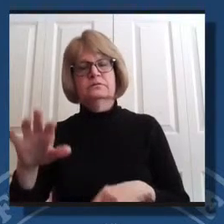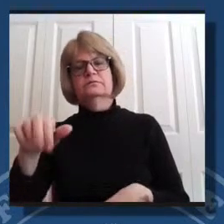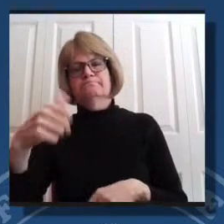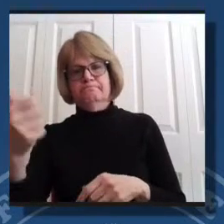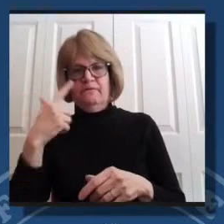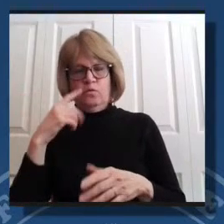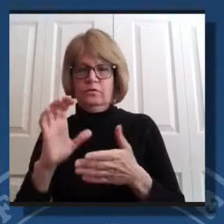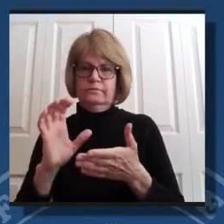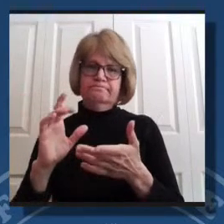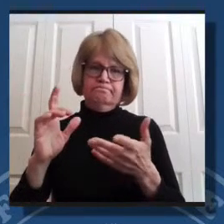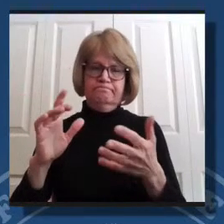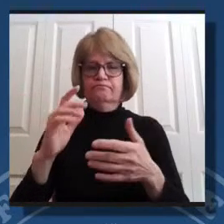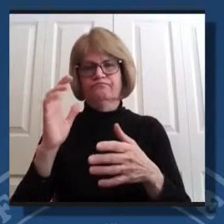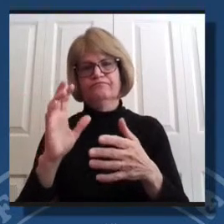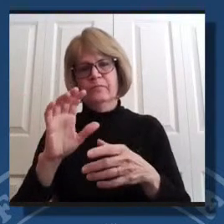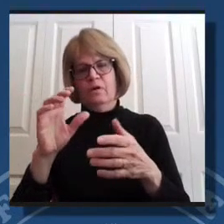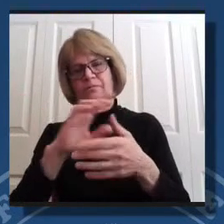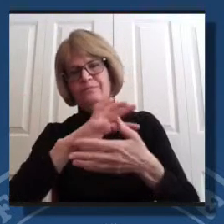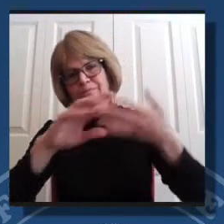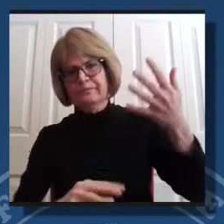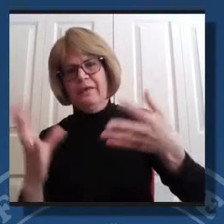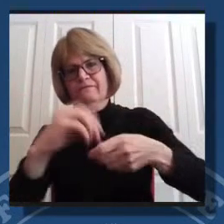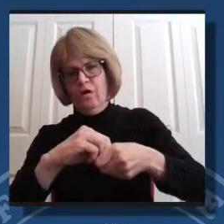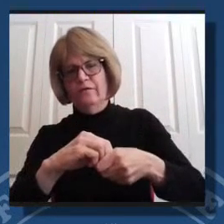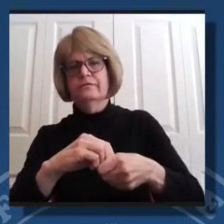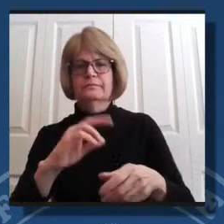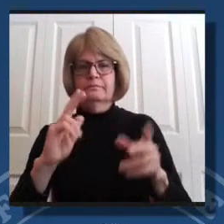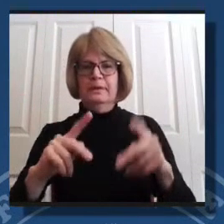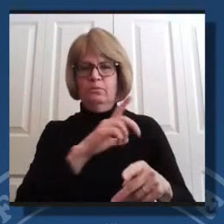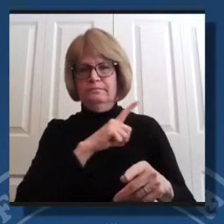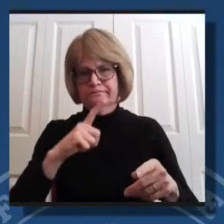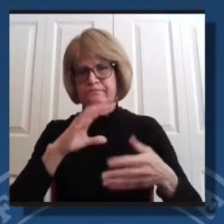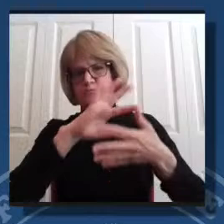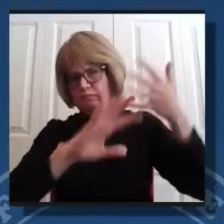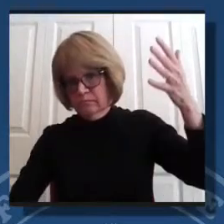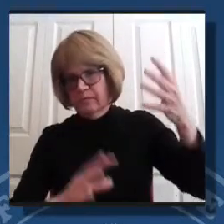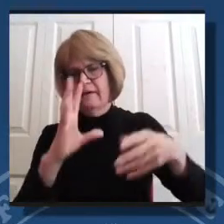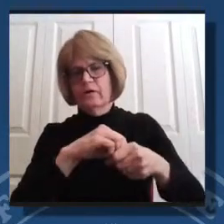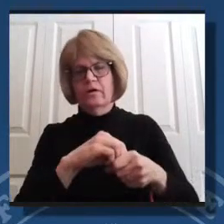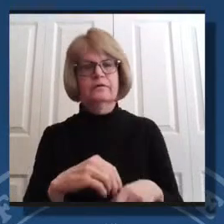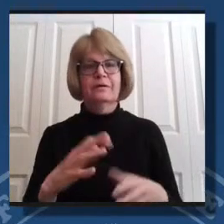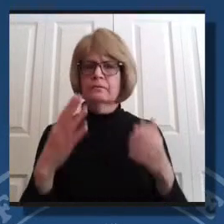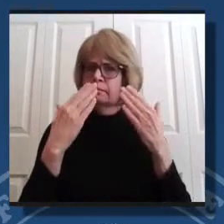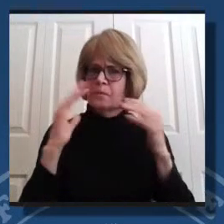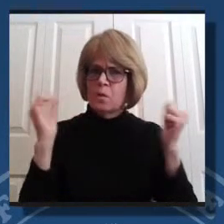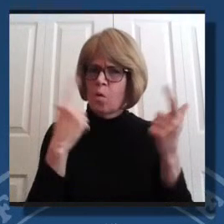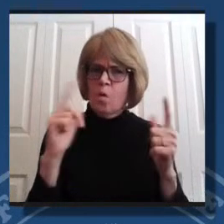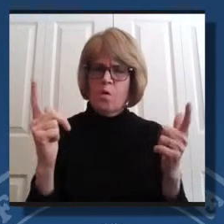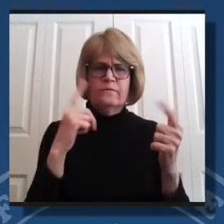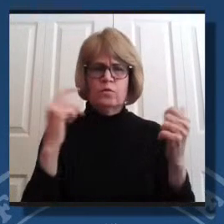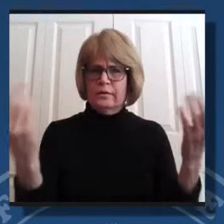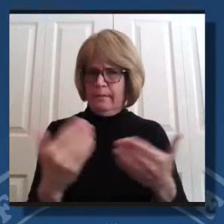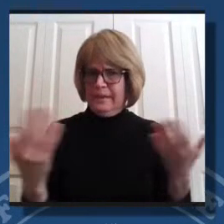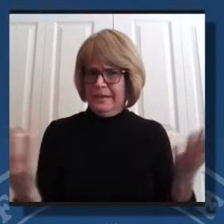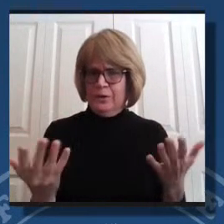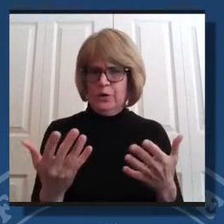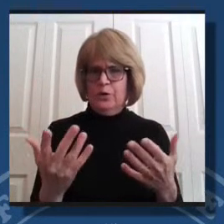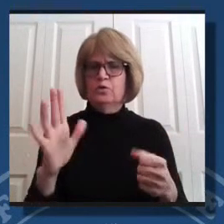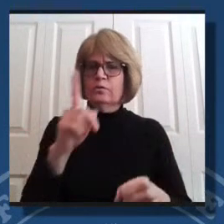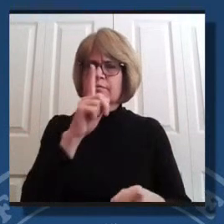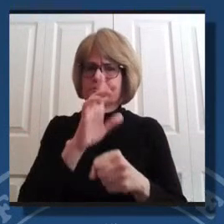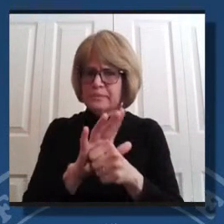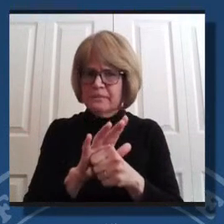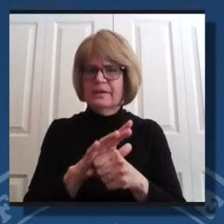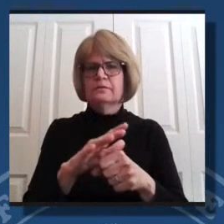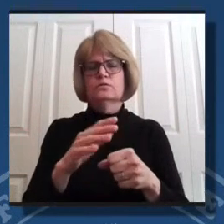enforcement legislation as well. So with that, I just want to thank you all again so much for being here, for your commitment to the members of the General Assembly, to the governor.